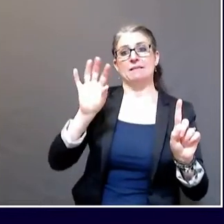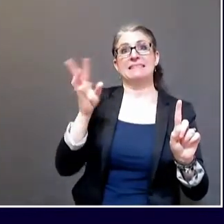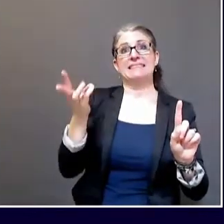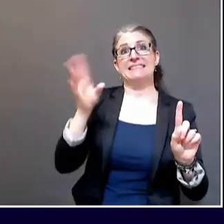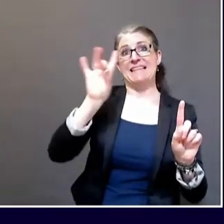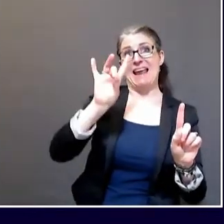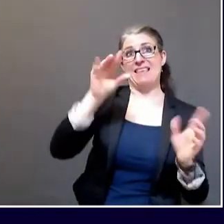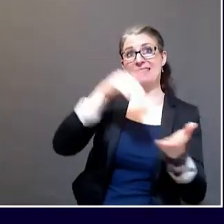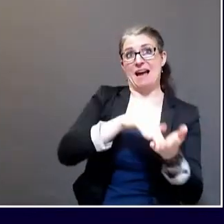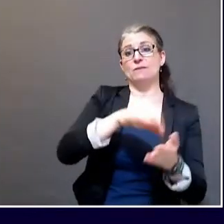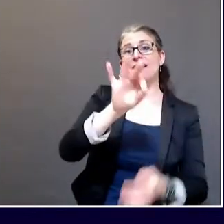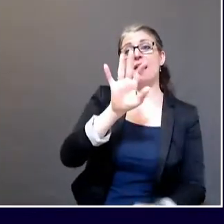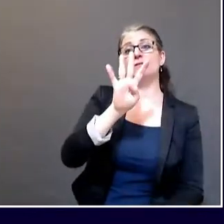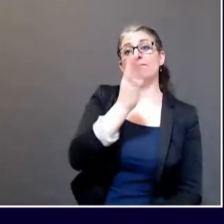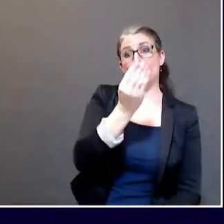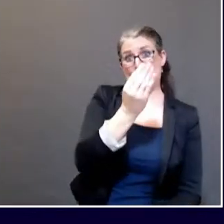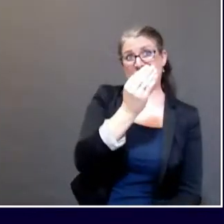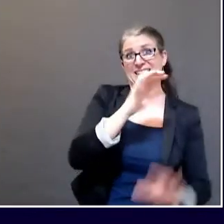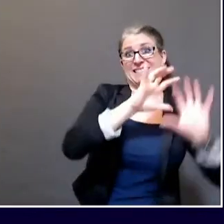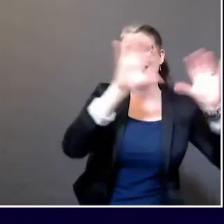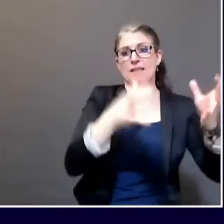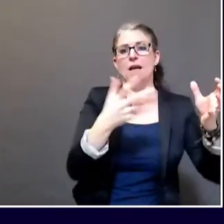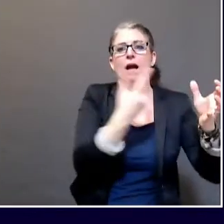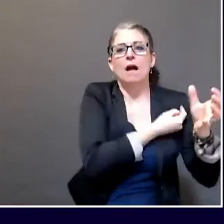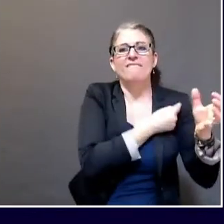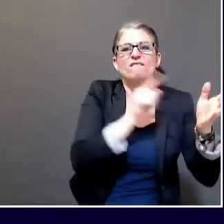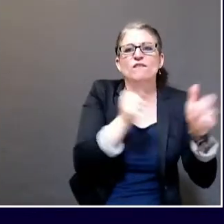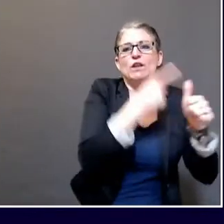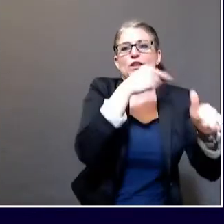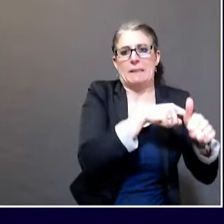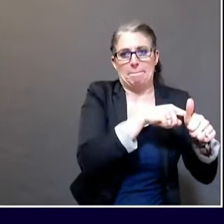68,914 were first doses, and now